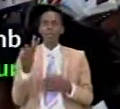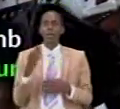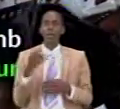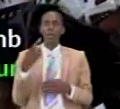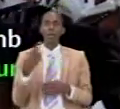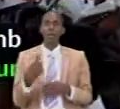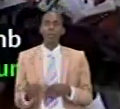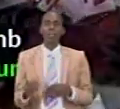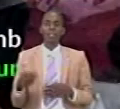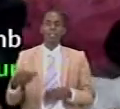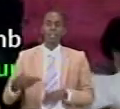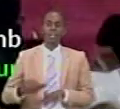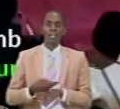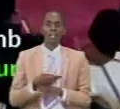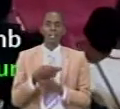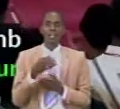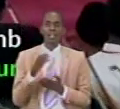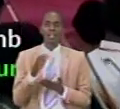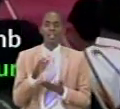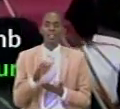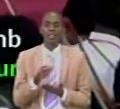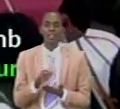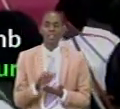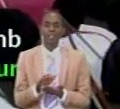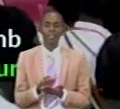of the of them